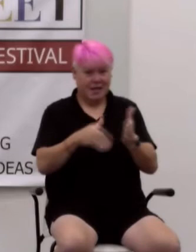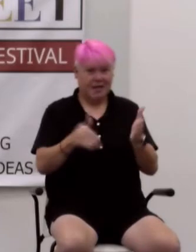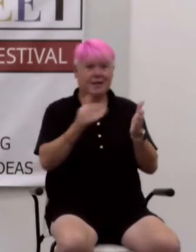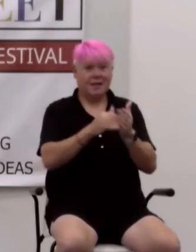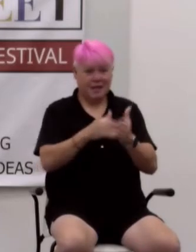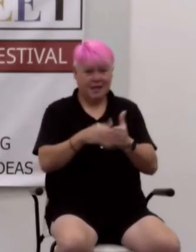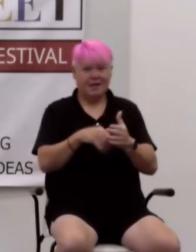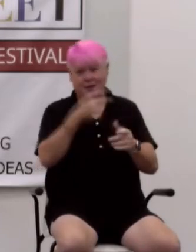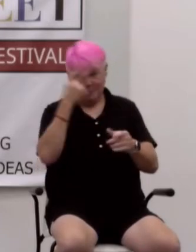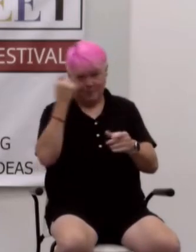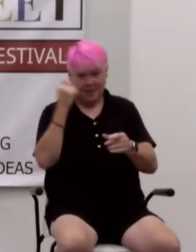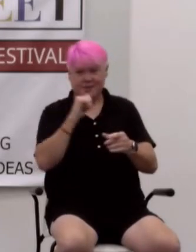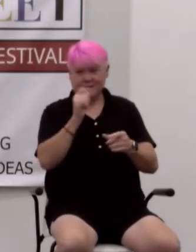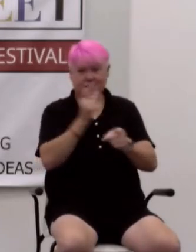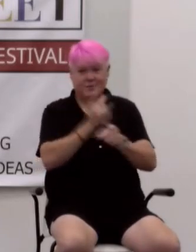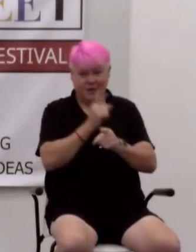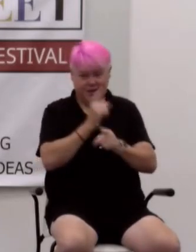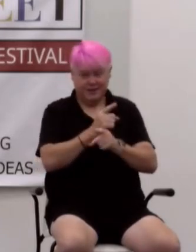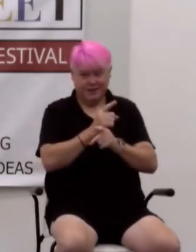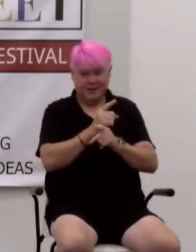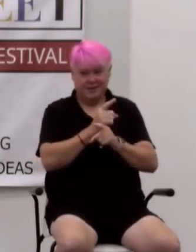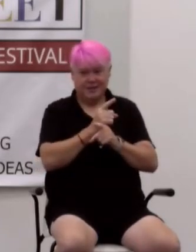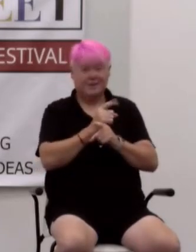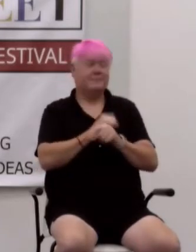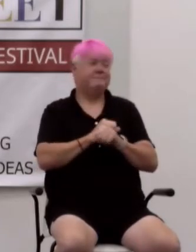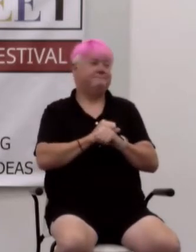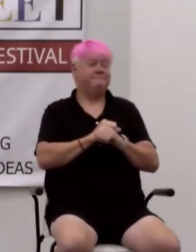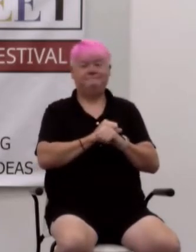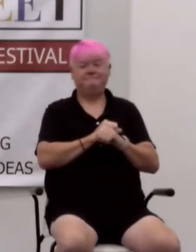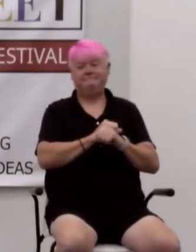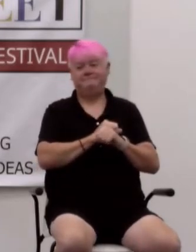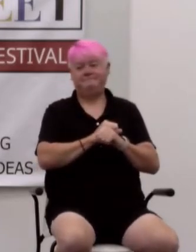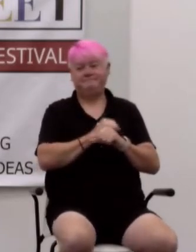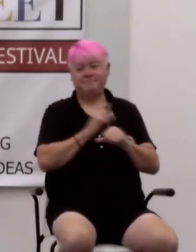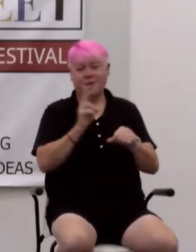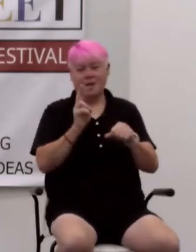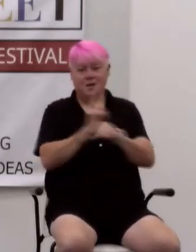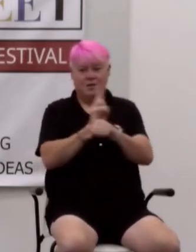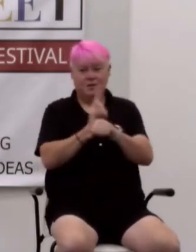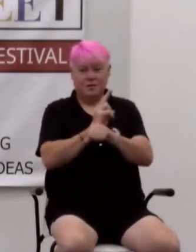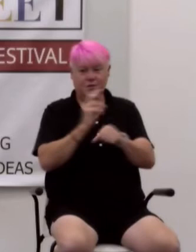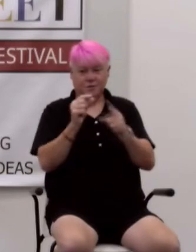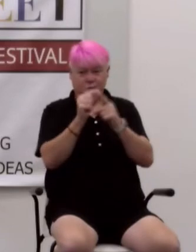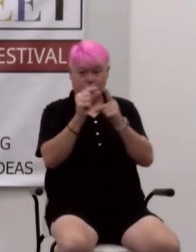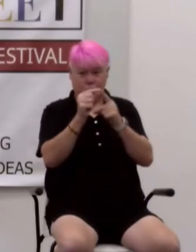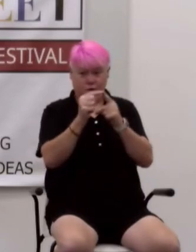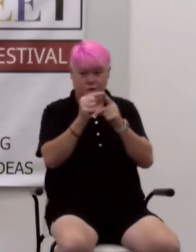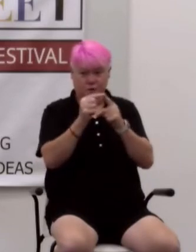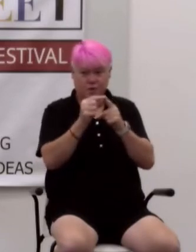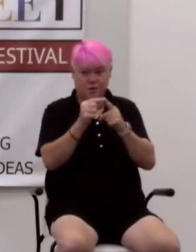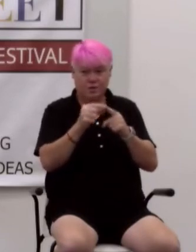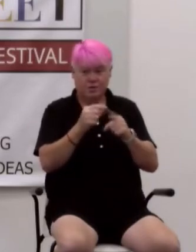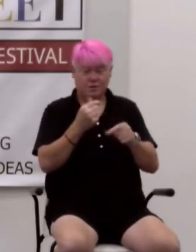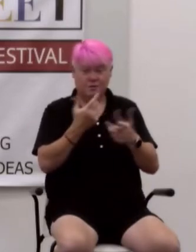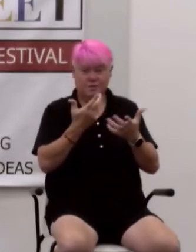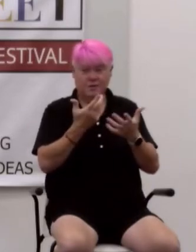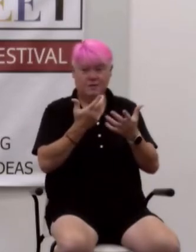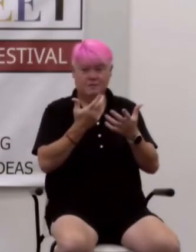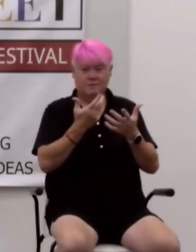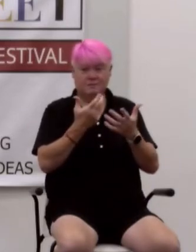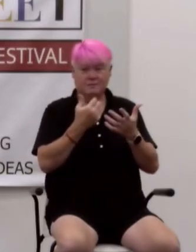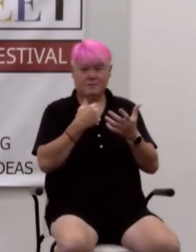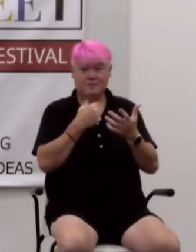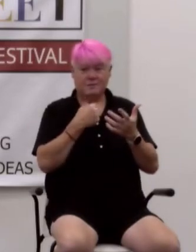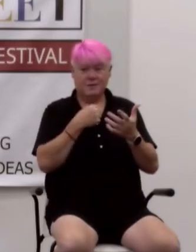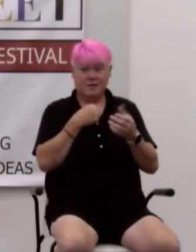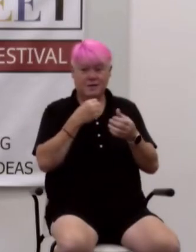it's full of typos made me nuts. So I use Word. I just use plain old Word. I format